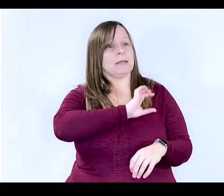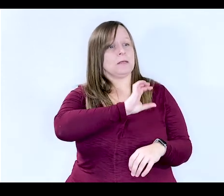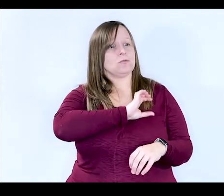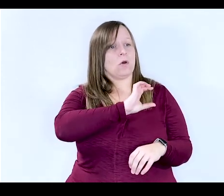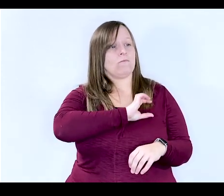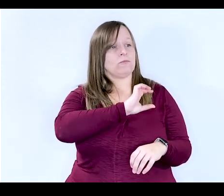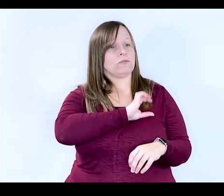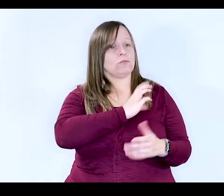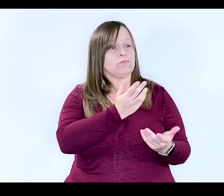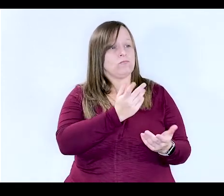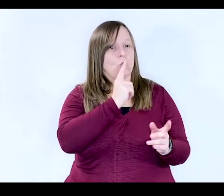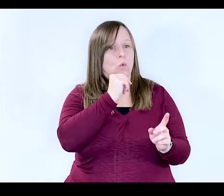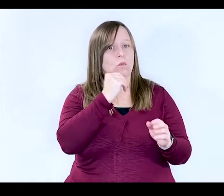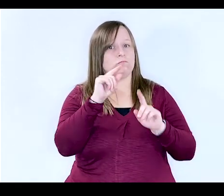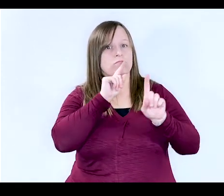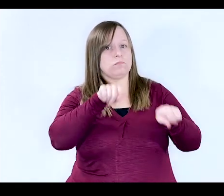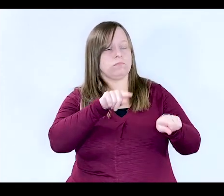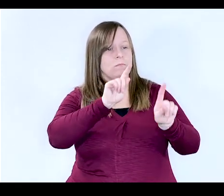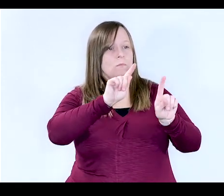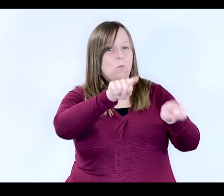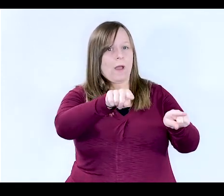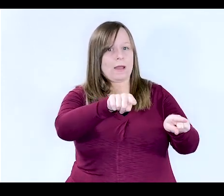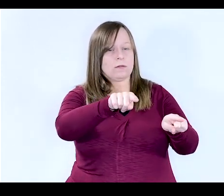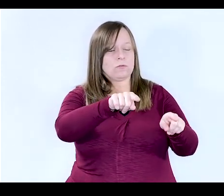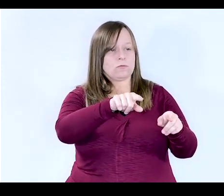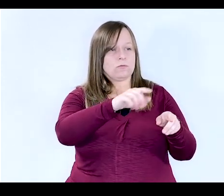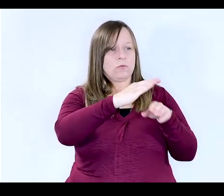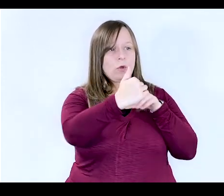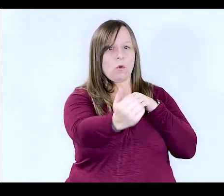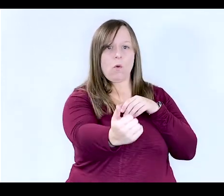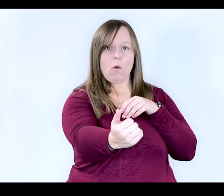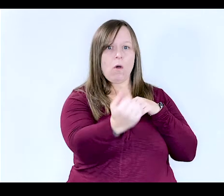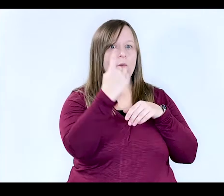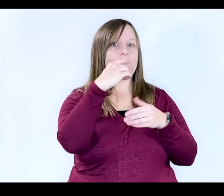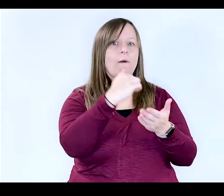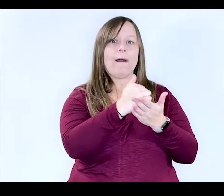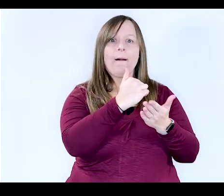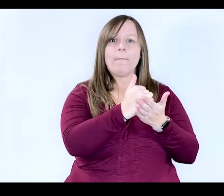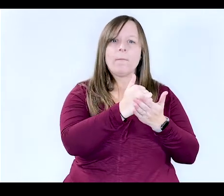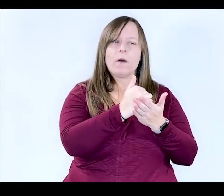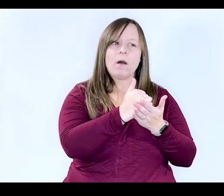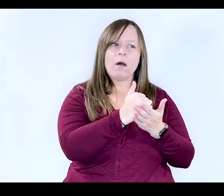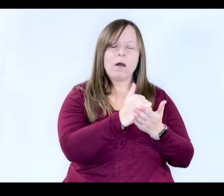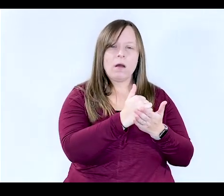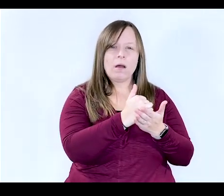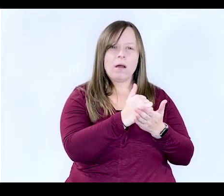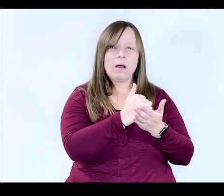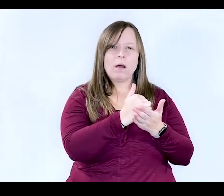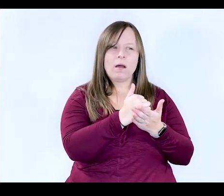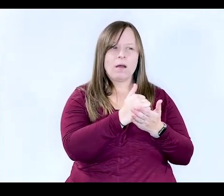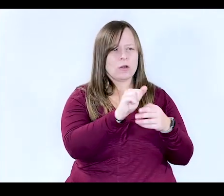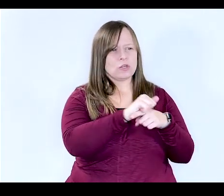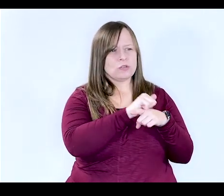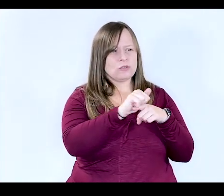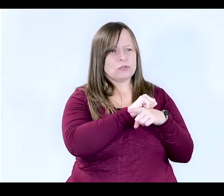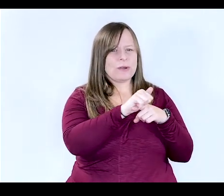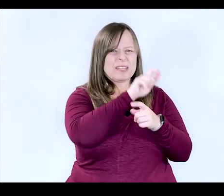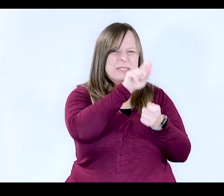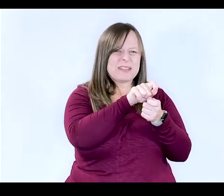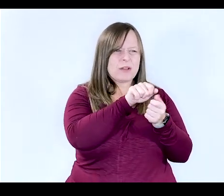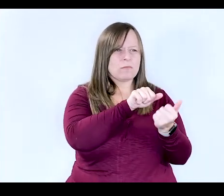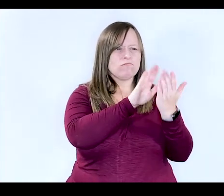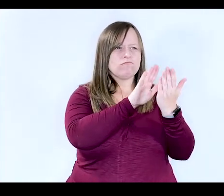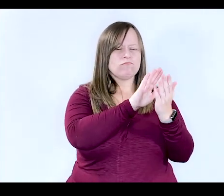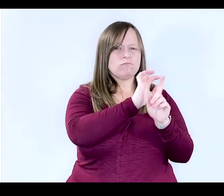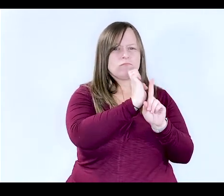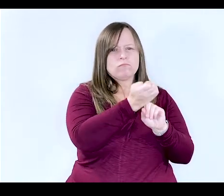police officers who responded to the call for help, it's not only because they were trained in a